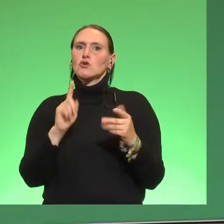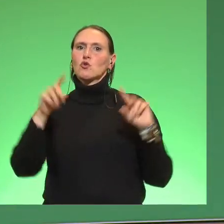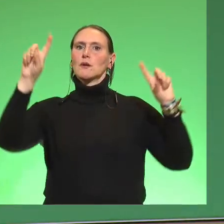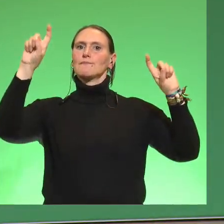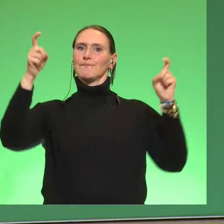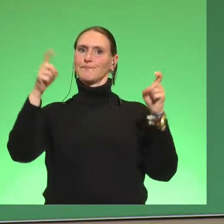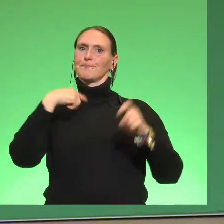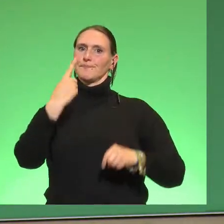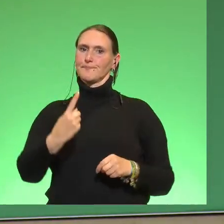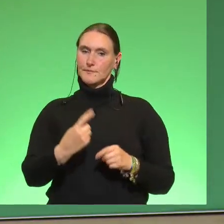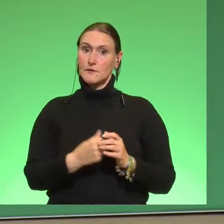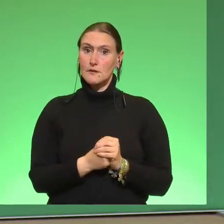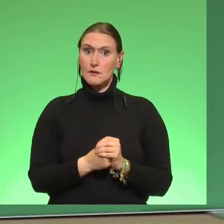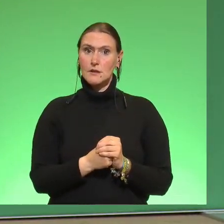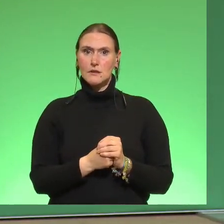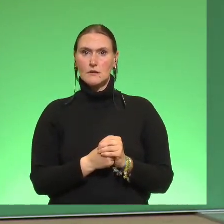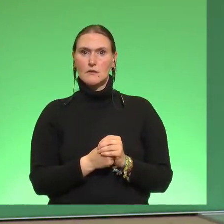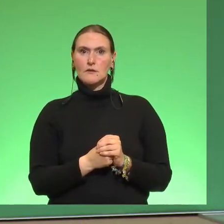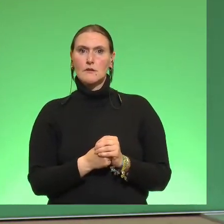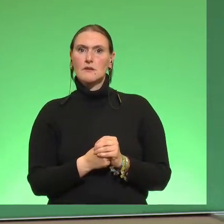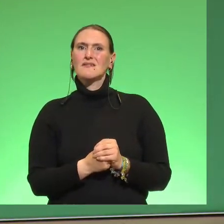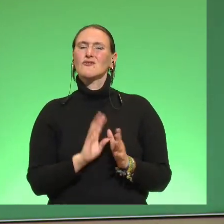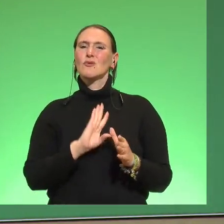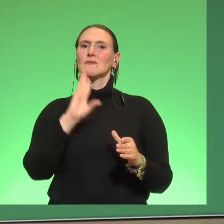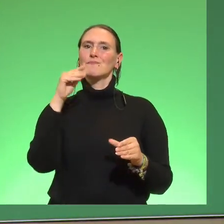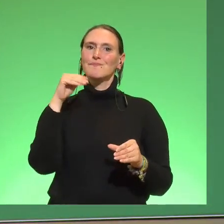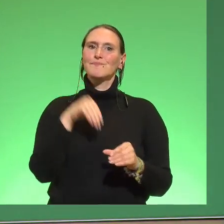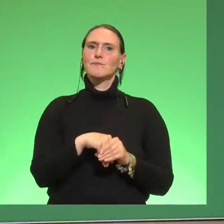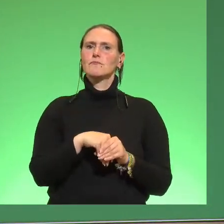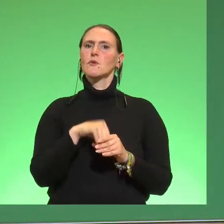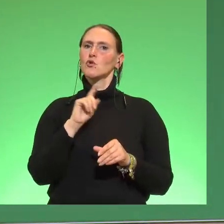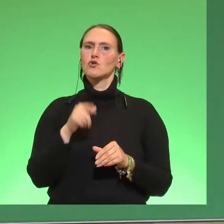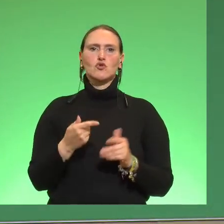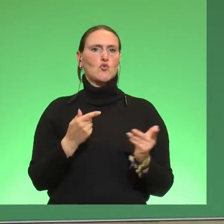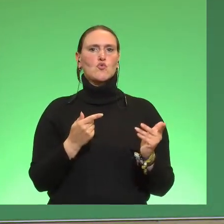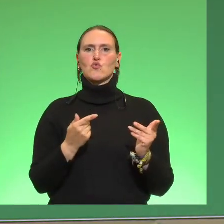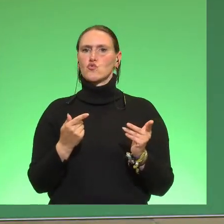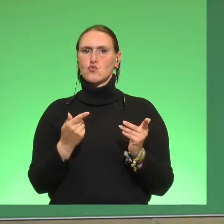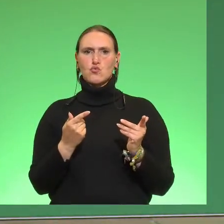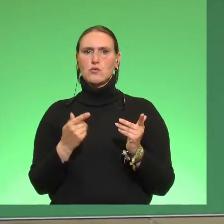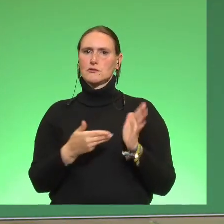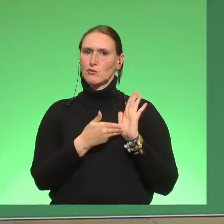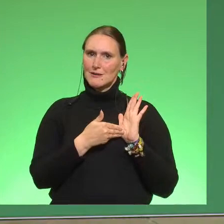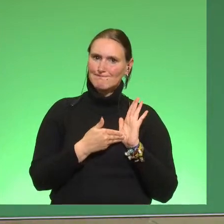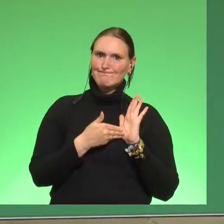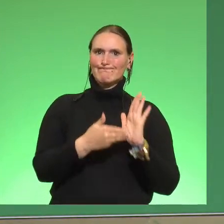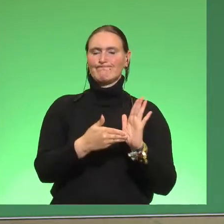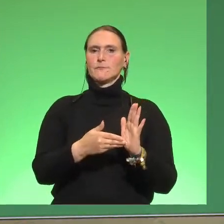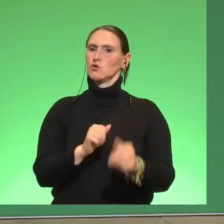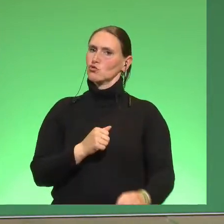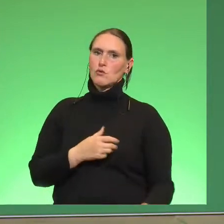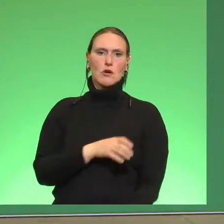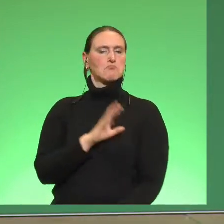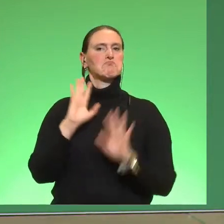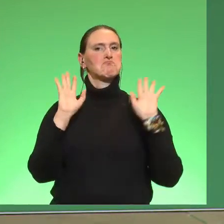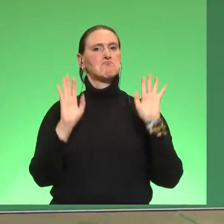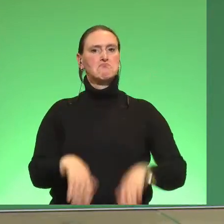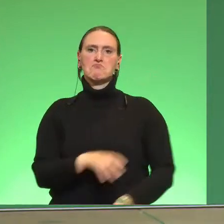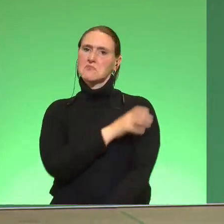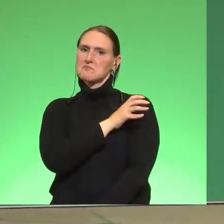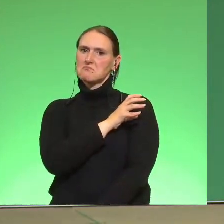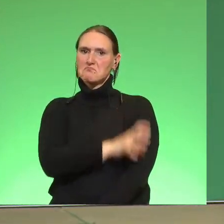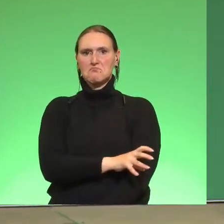Its myriad implications risk to escape realization. Because the casual author and